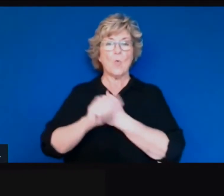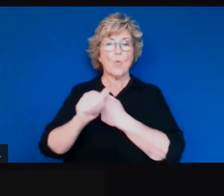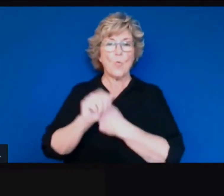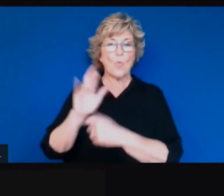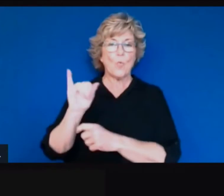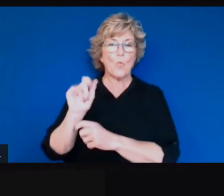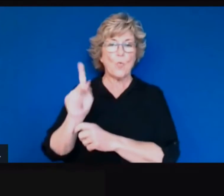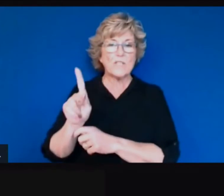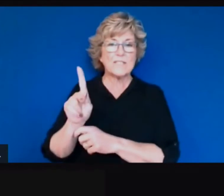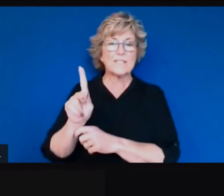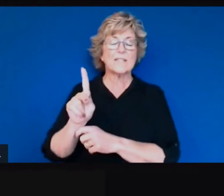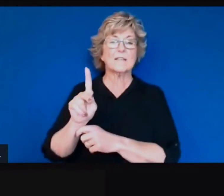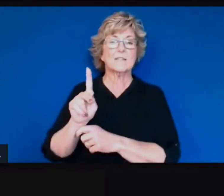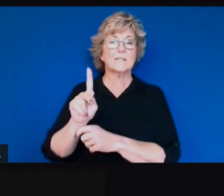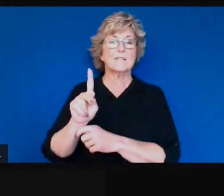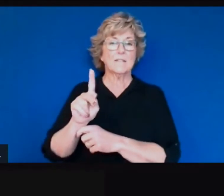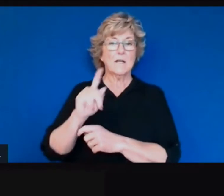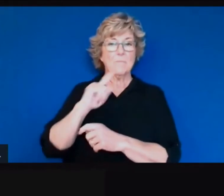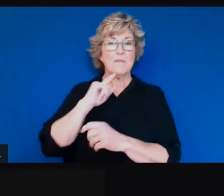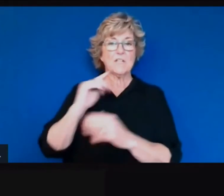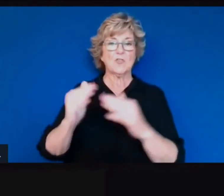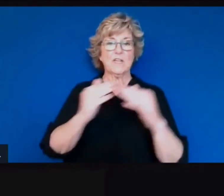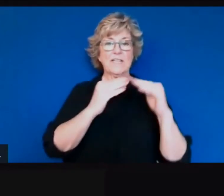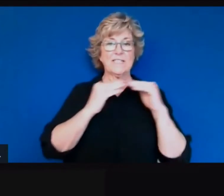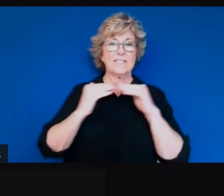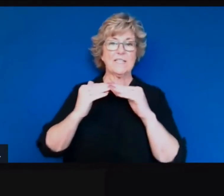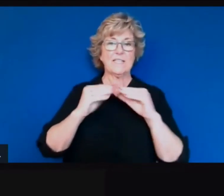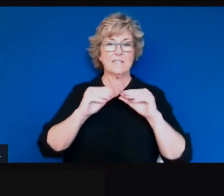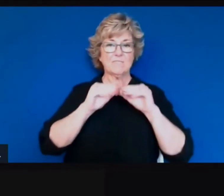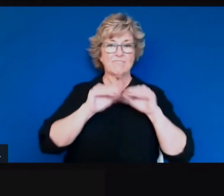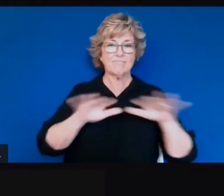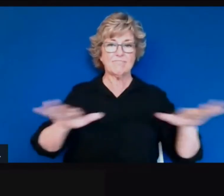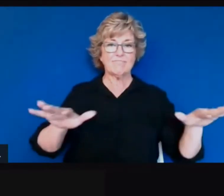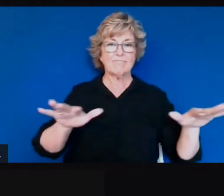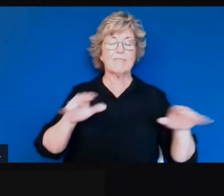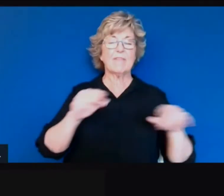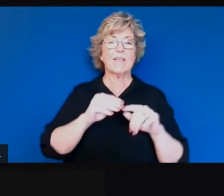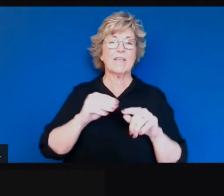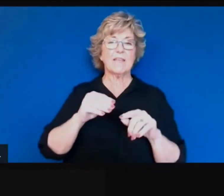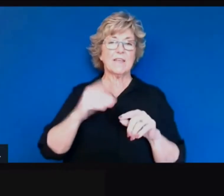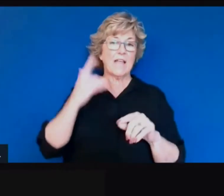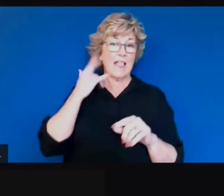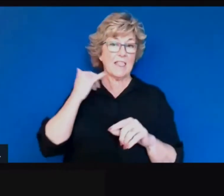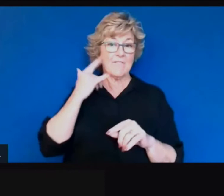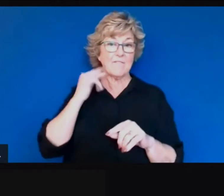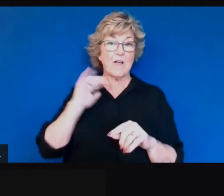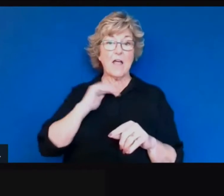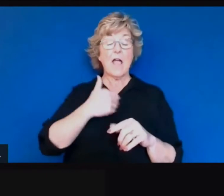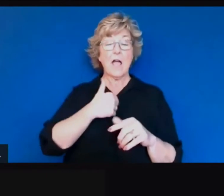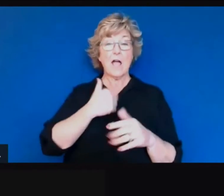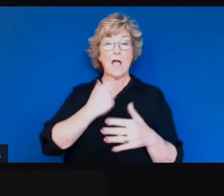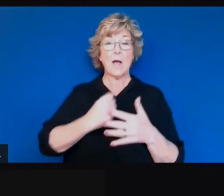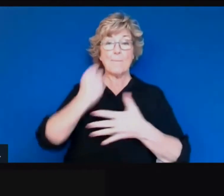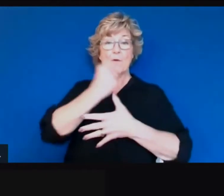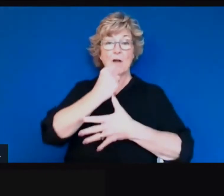sure that it's an equitable distribution across the state. And as you know, our priority group 1A, which we are